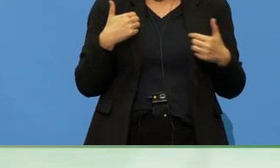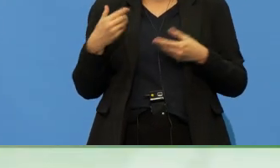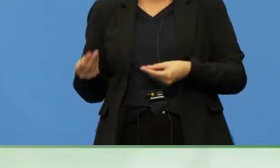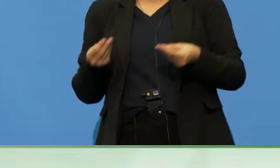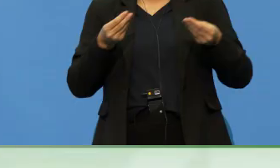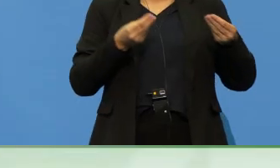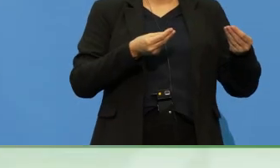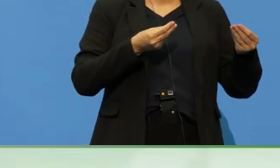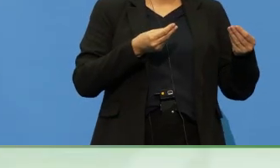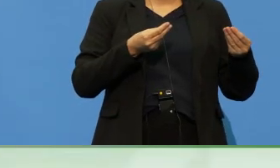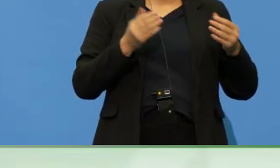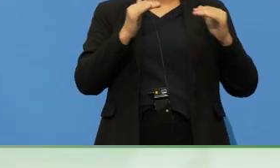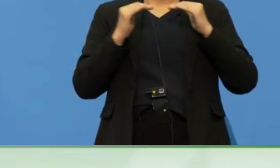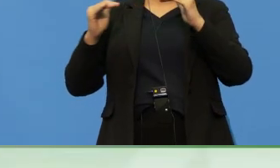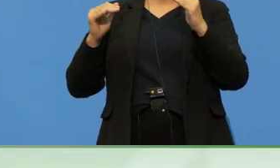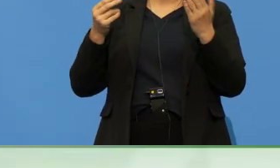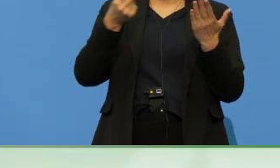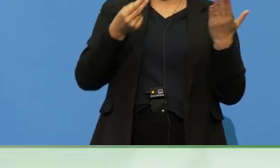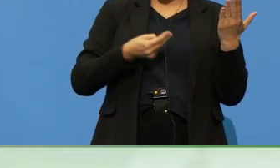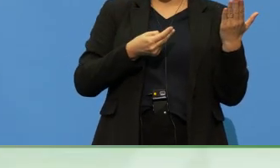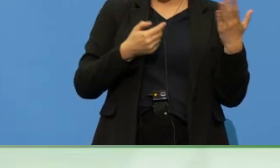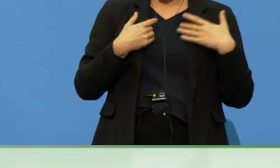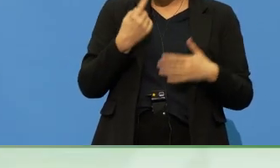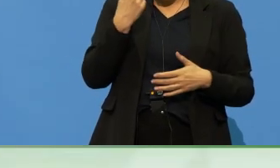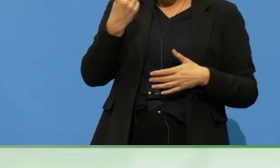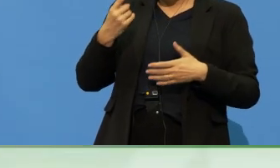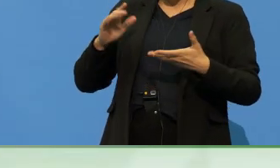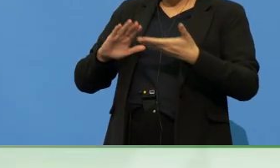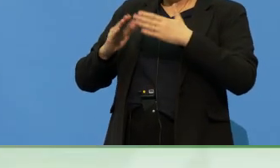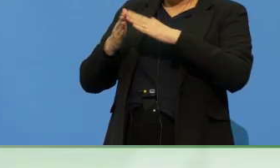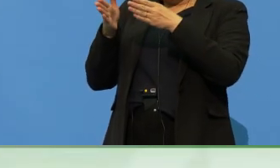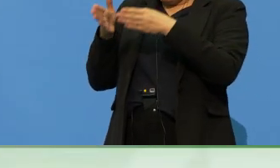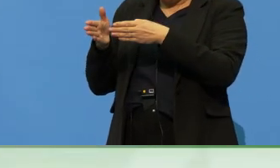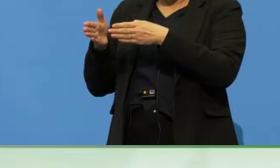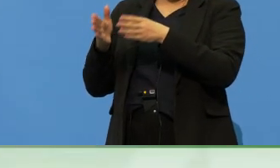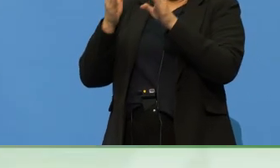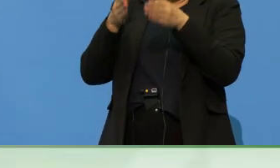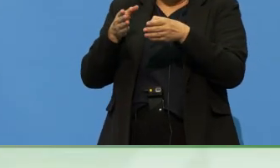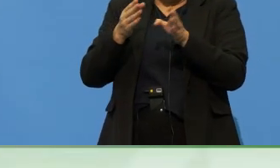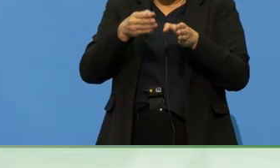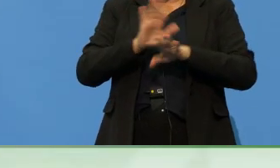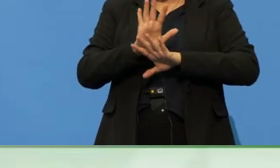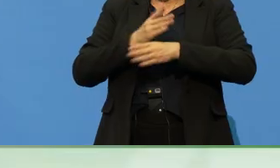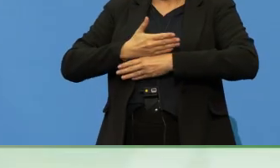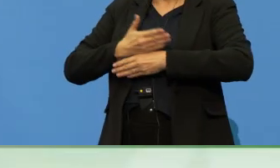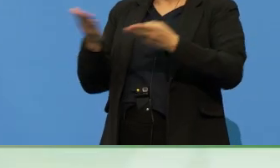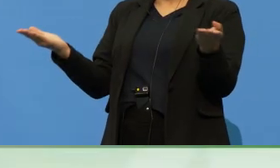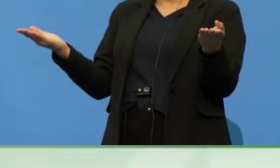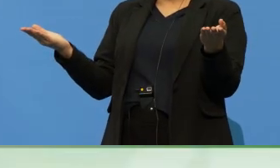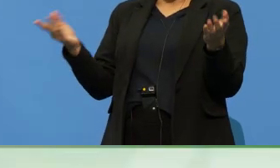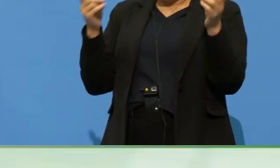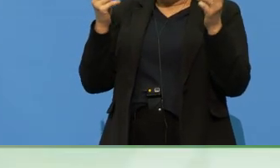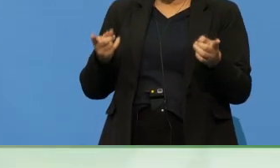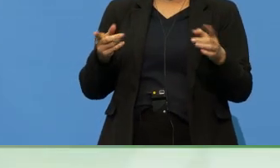specific for the community of blind or deaf, but it's not accessibility. It's not inclusion. It's not universal design.